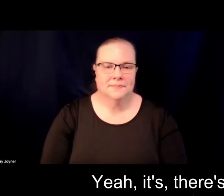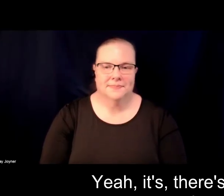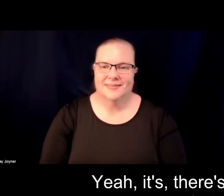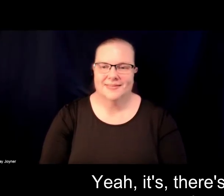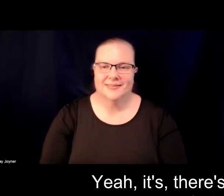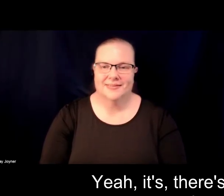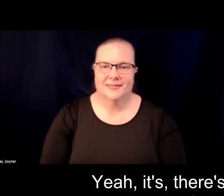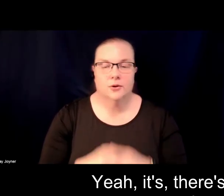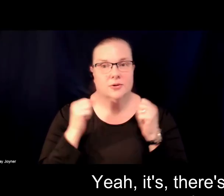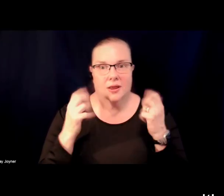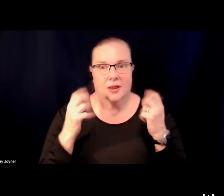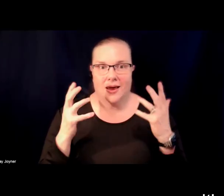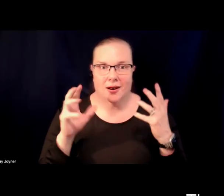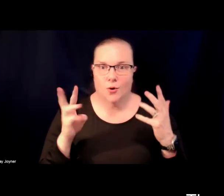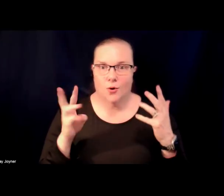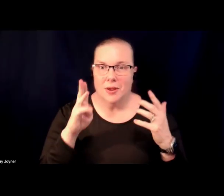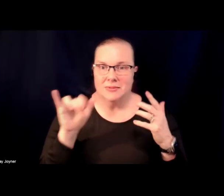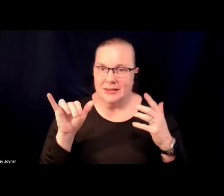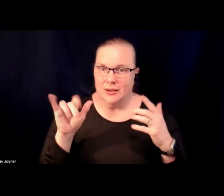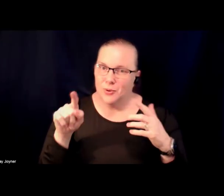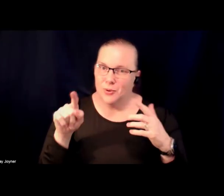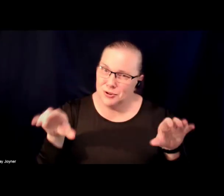there's a lot of whimsy in what you do. It's fun. Thank